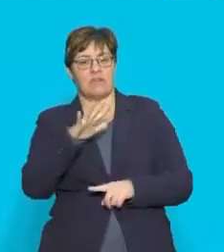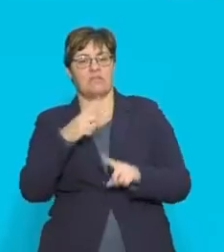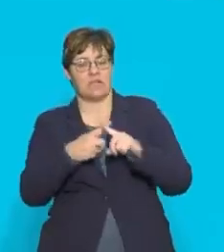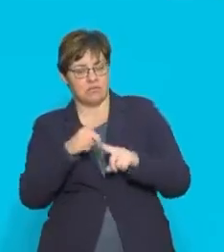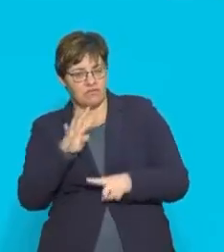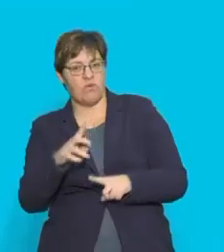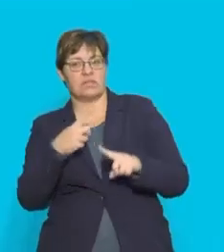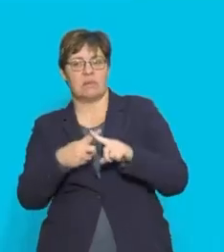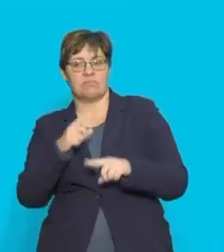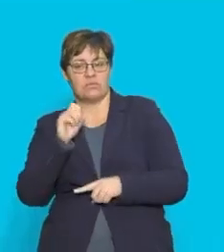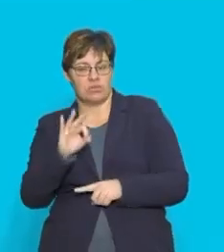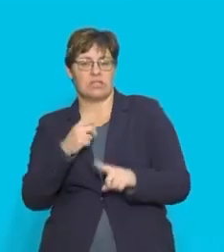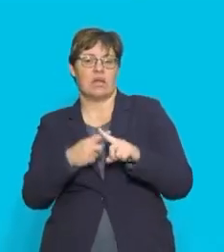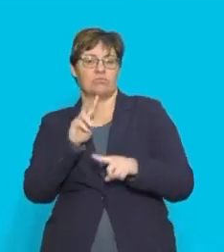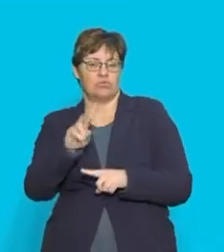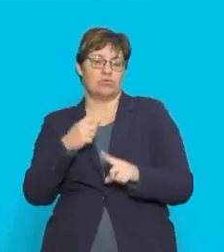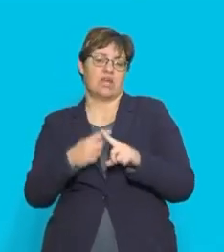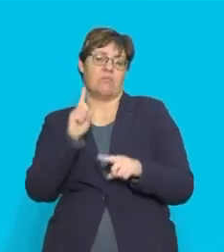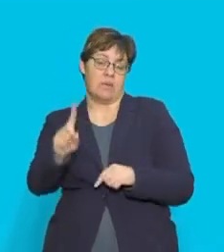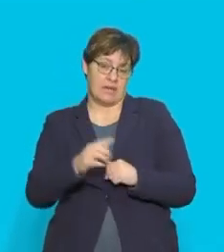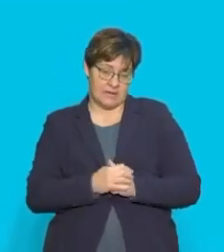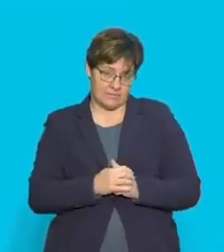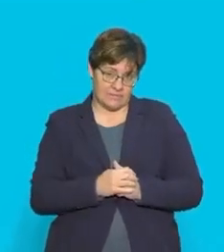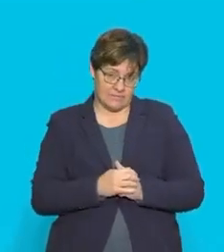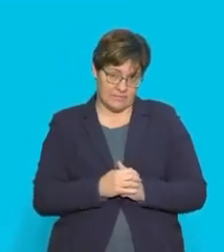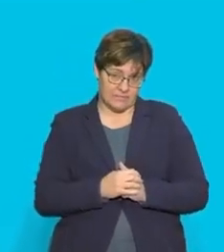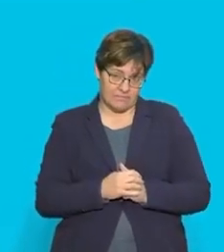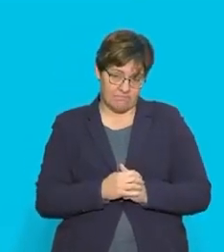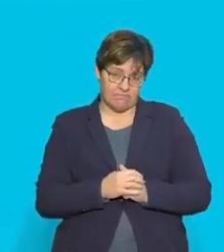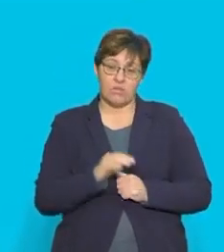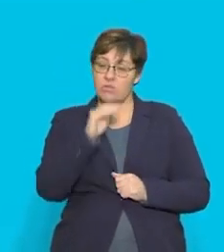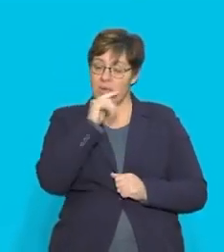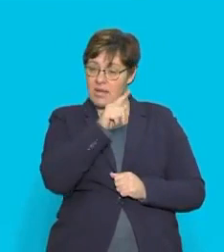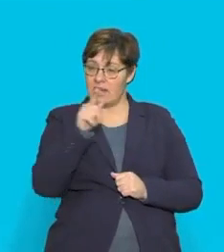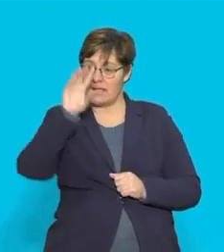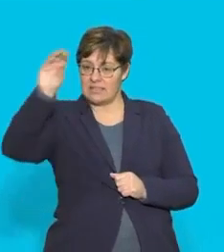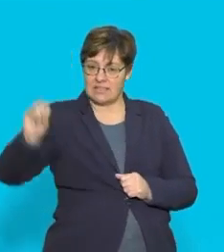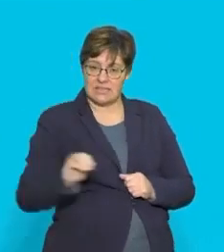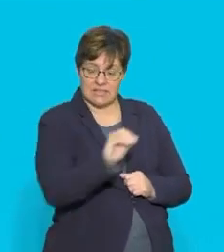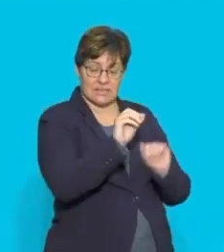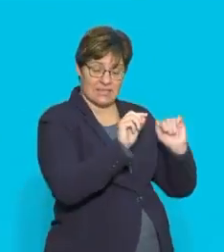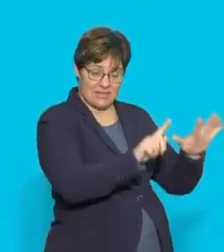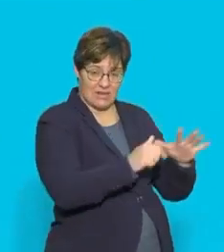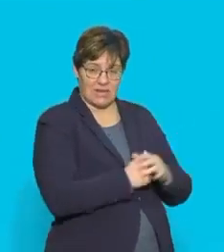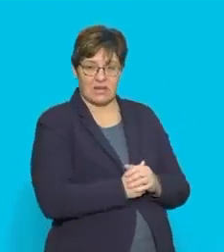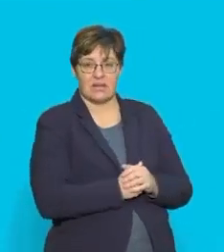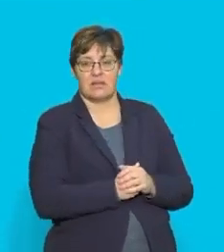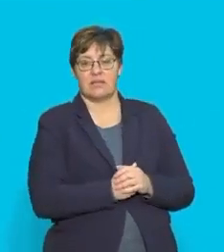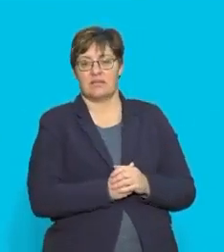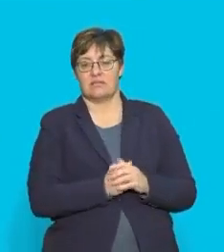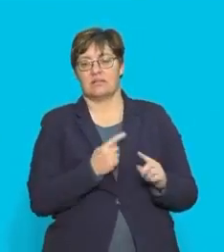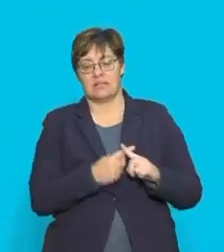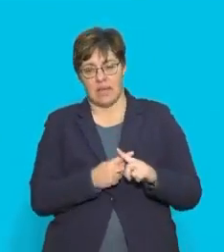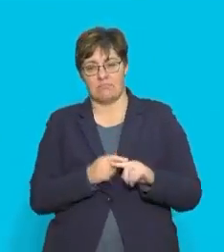get? We get 7. So we get 7. So it would be 7 times